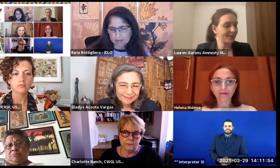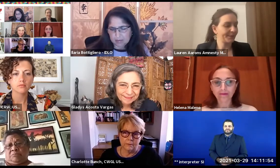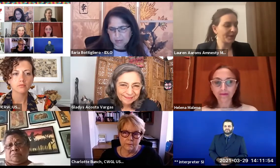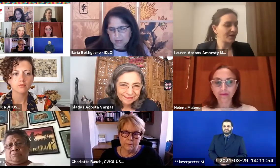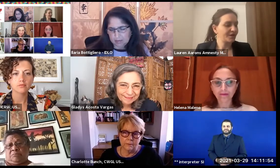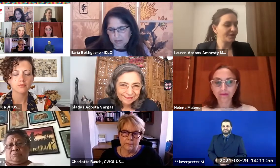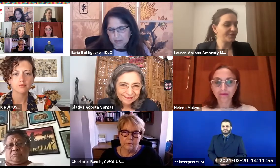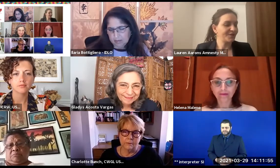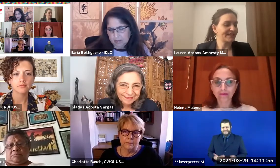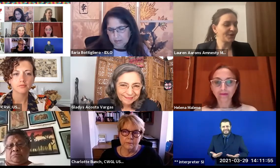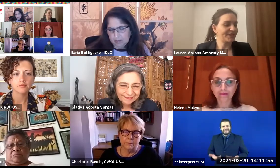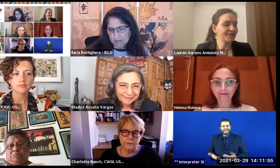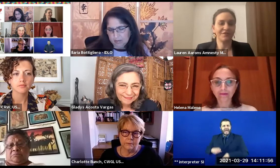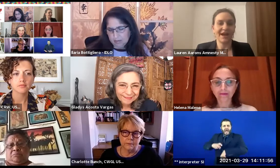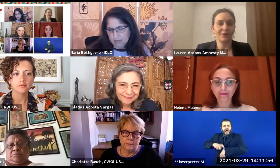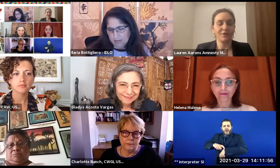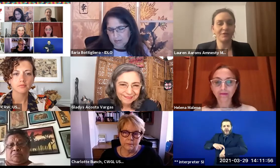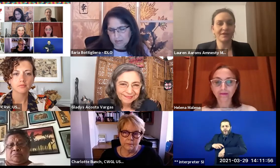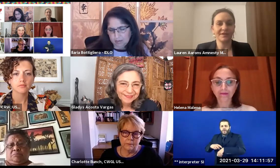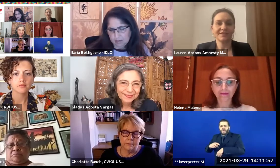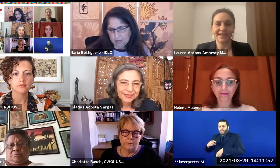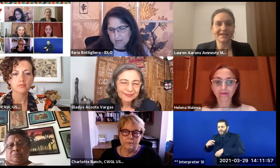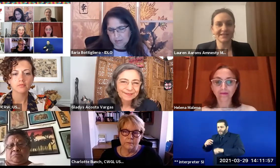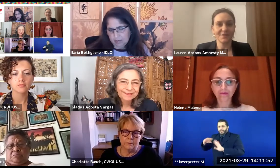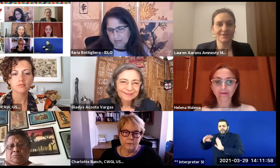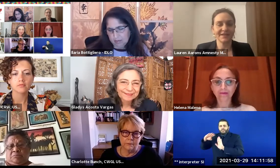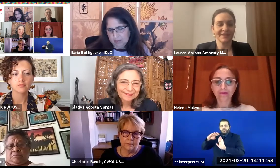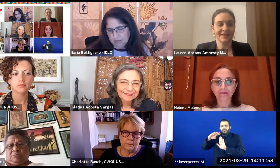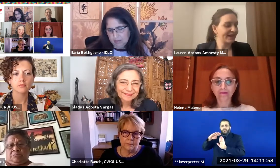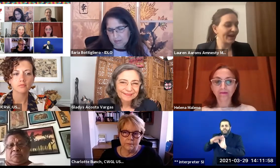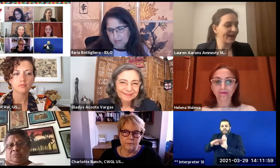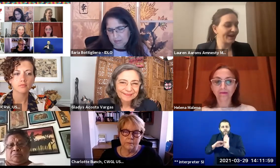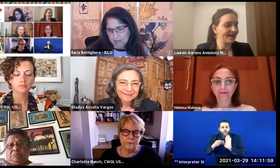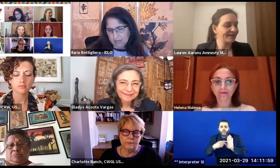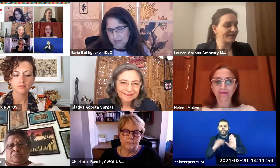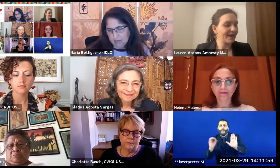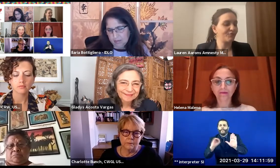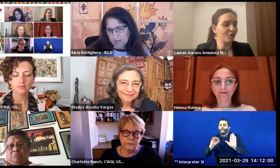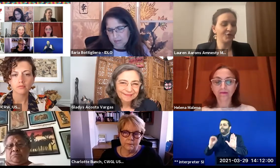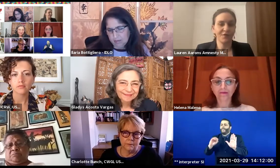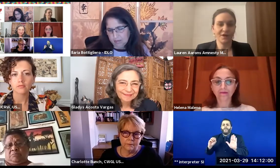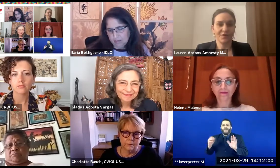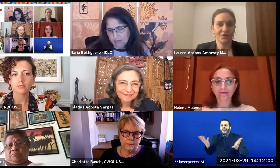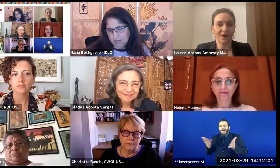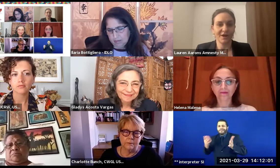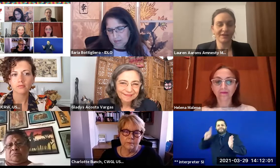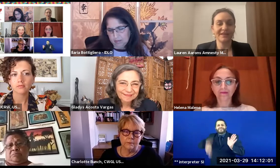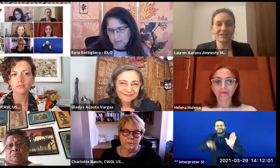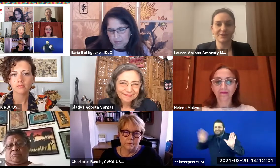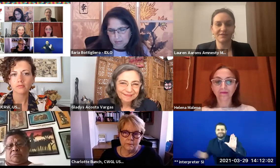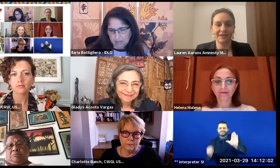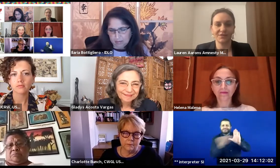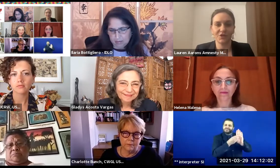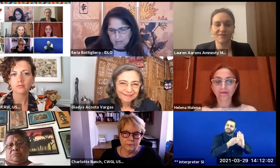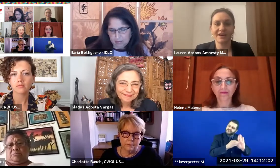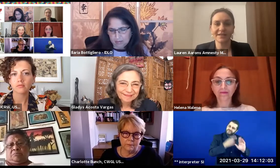rights? So that's a question of how youth CSOs can improve the work that they do